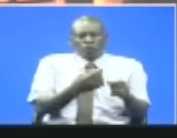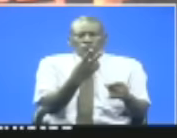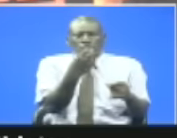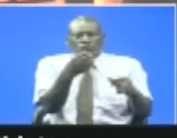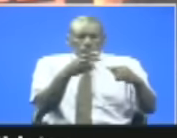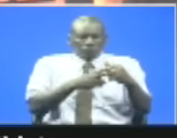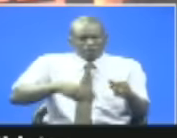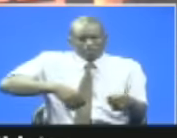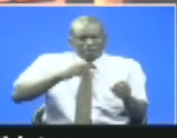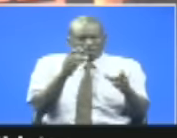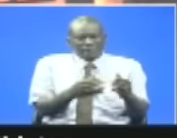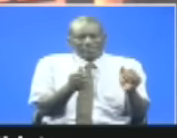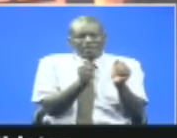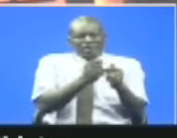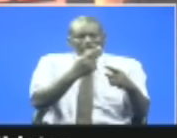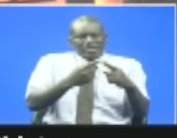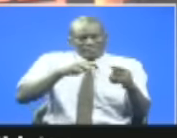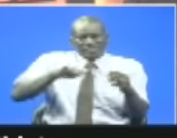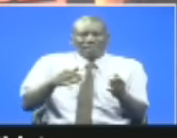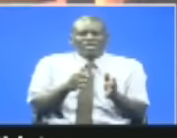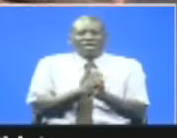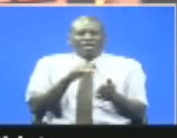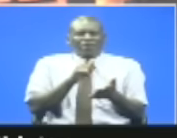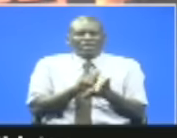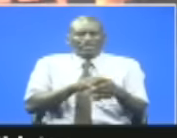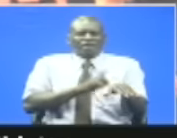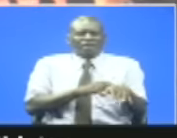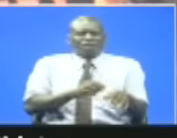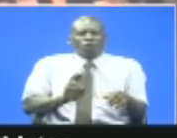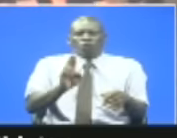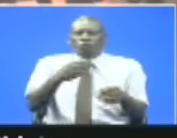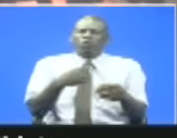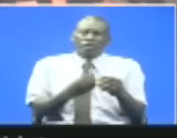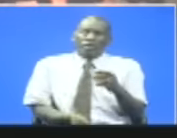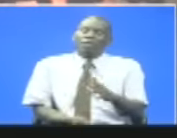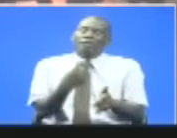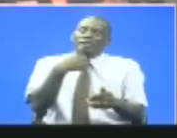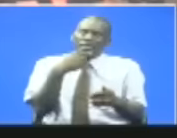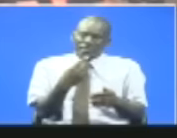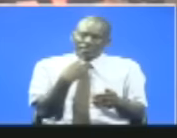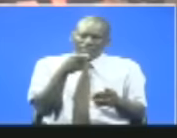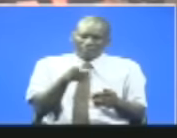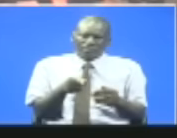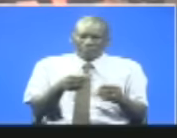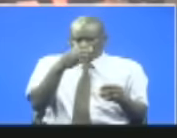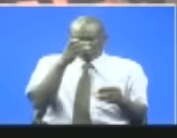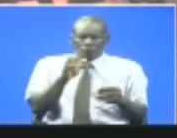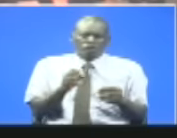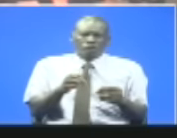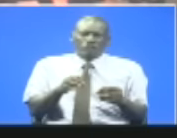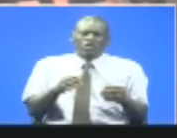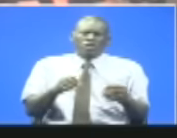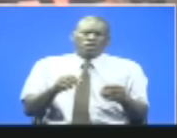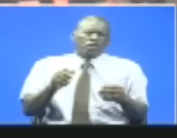2007, 10 years later? And that is when he came up to say that, because the local community know